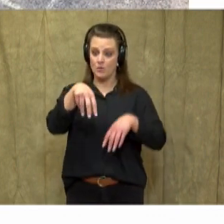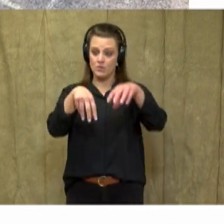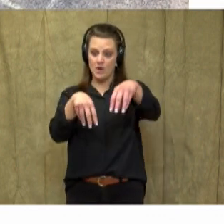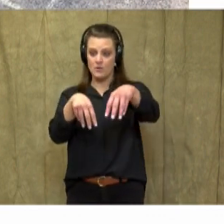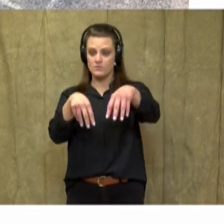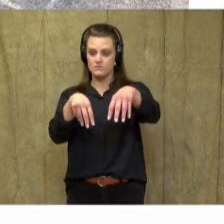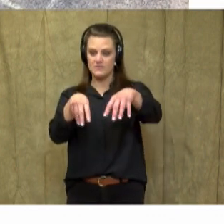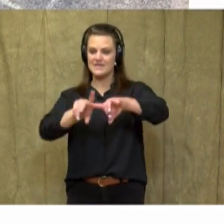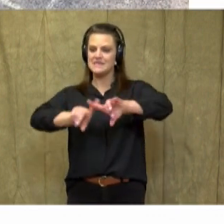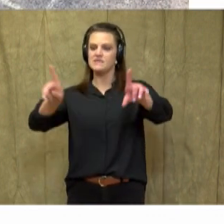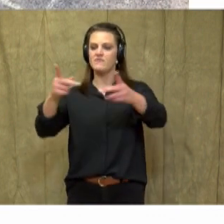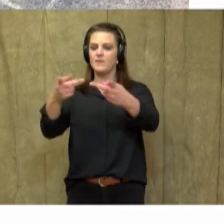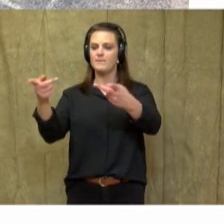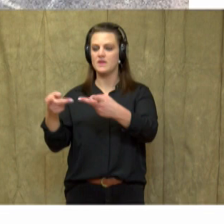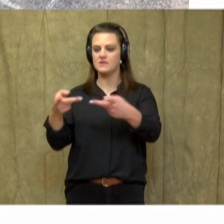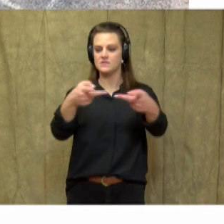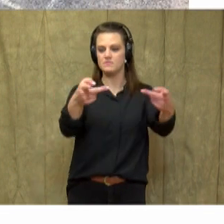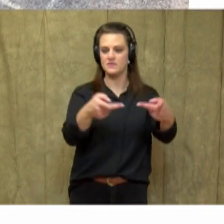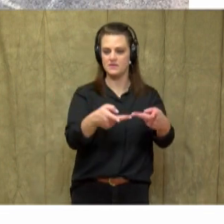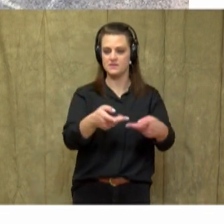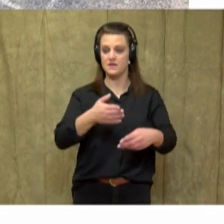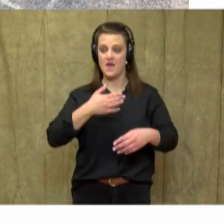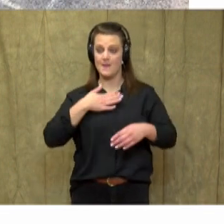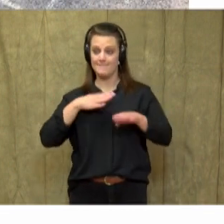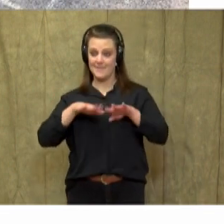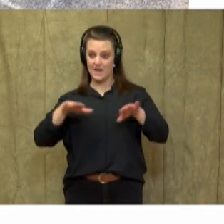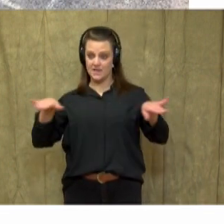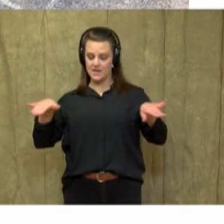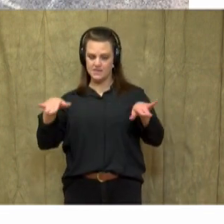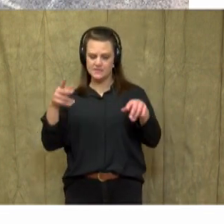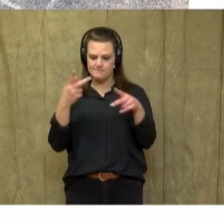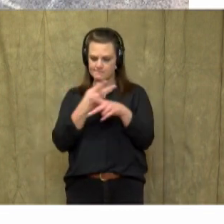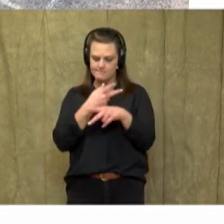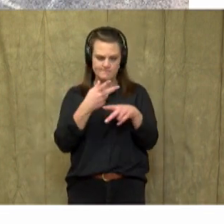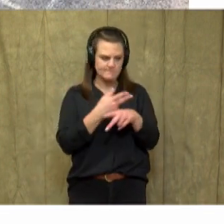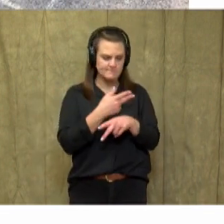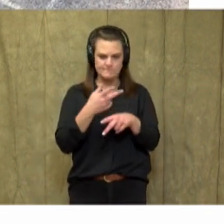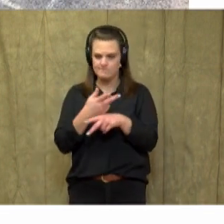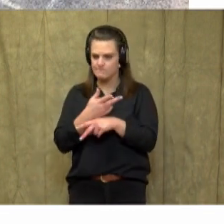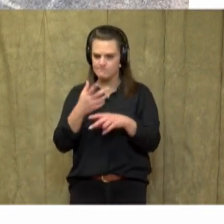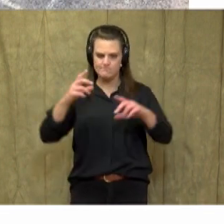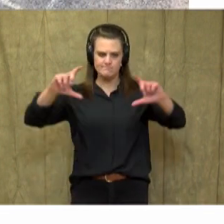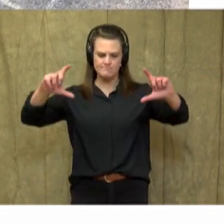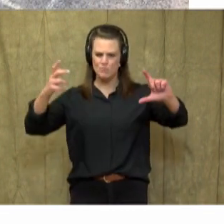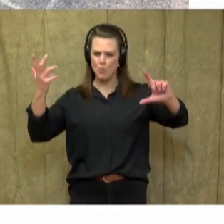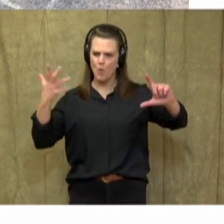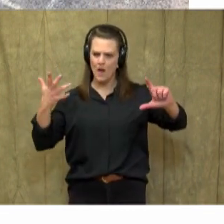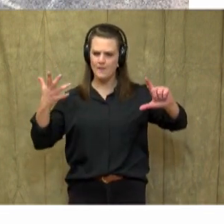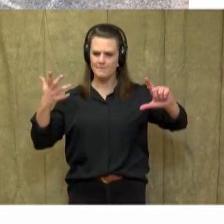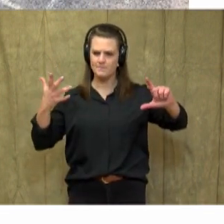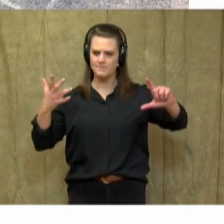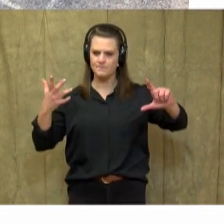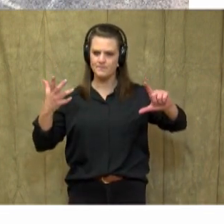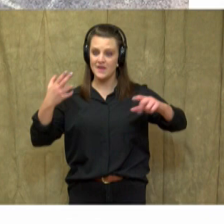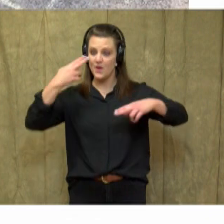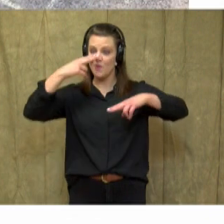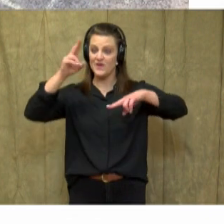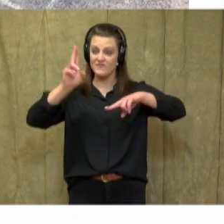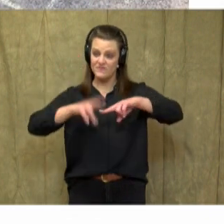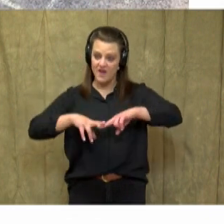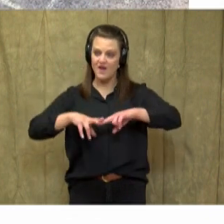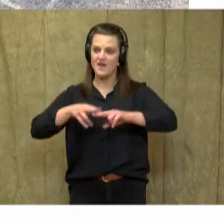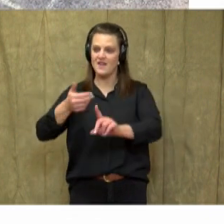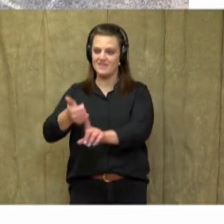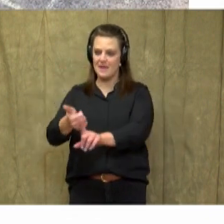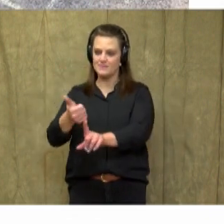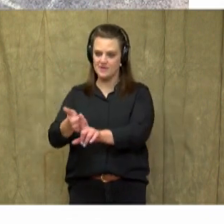different places. And my children had to figure out the ordered pair. We even had fun with